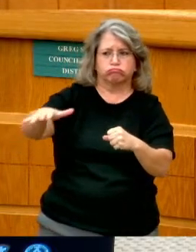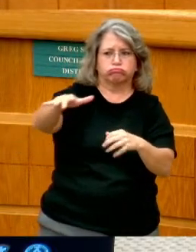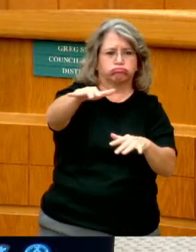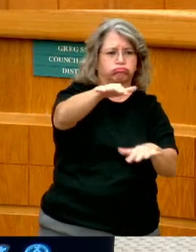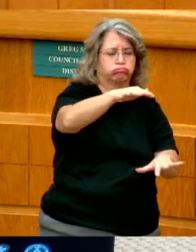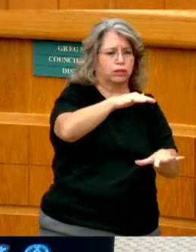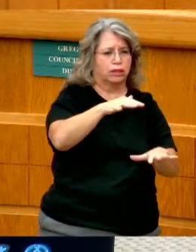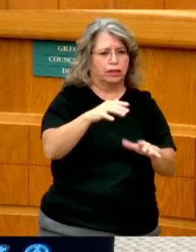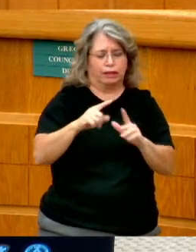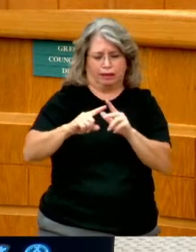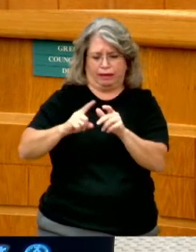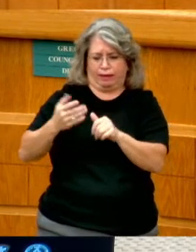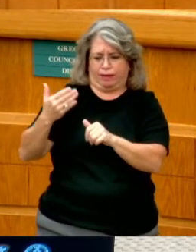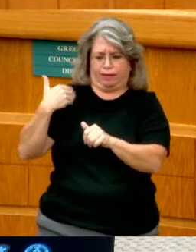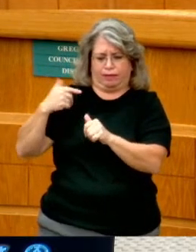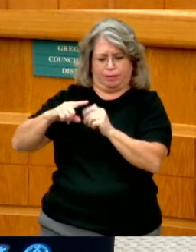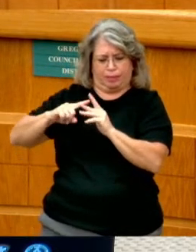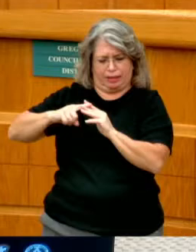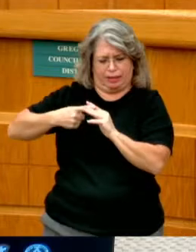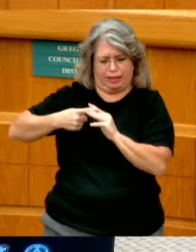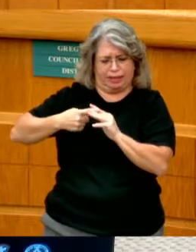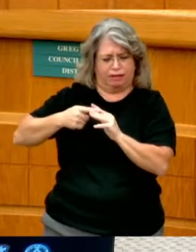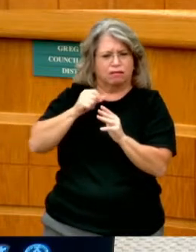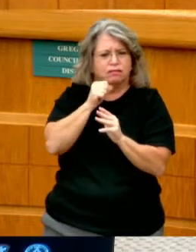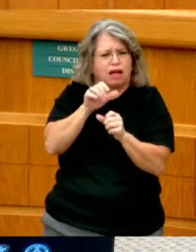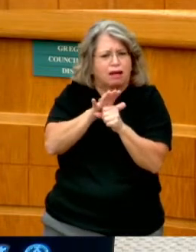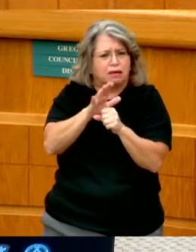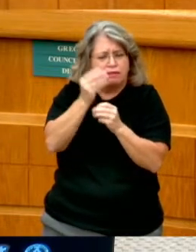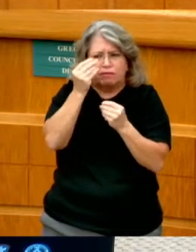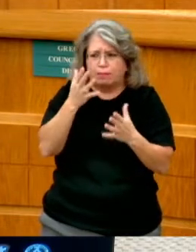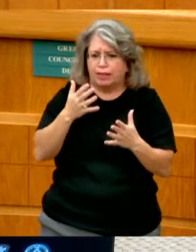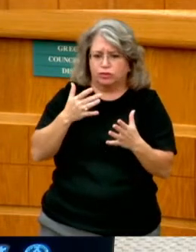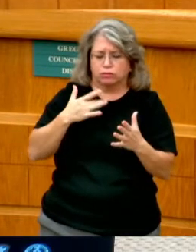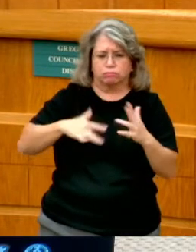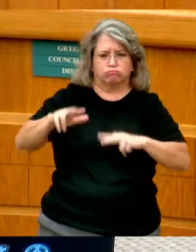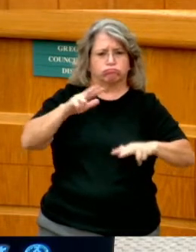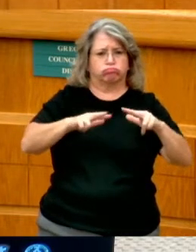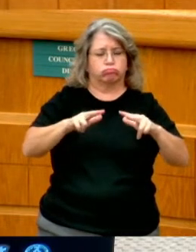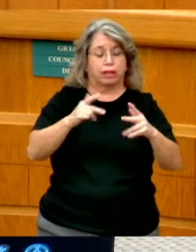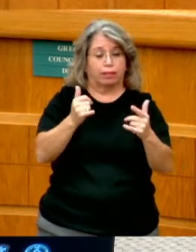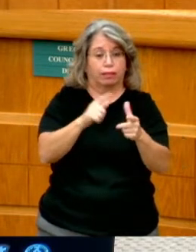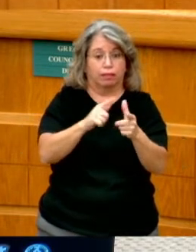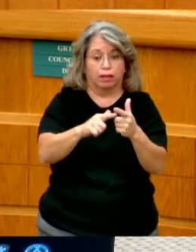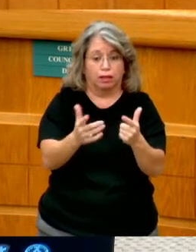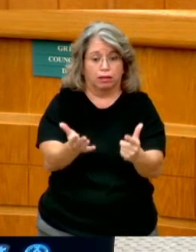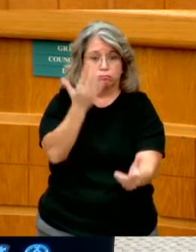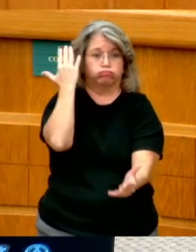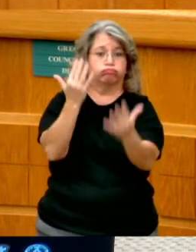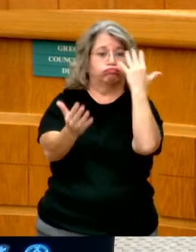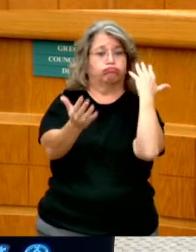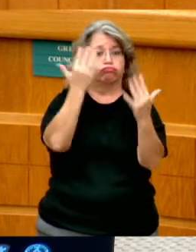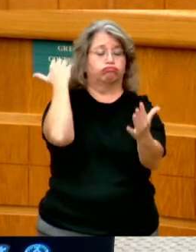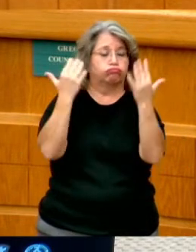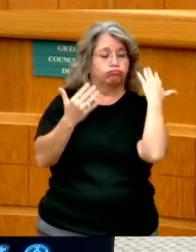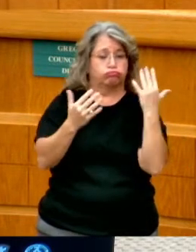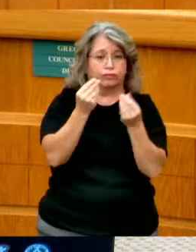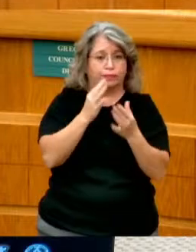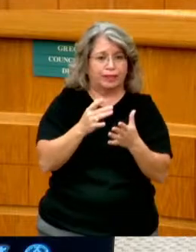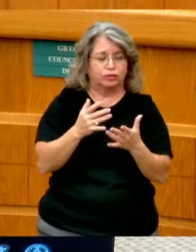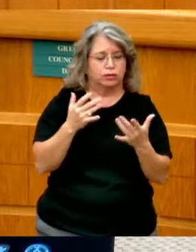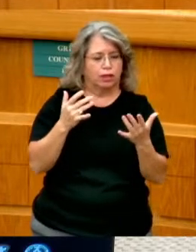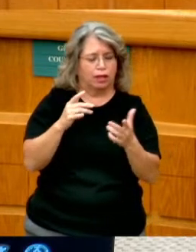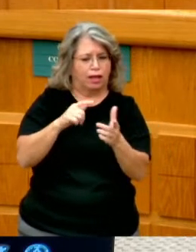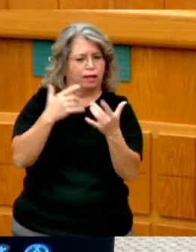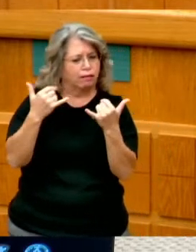information to an overwhelming amount of information to conflicting information. As we look back, we